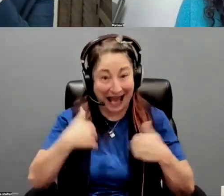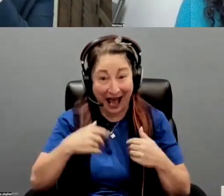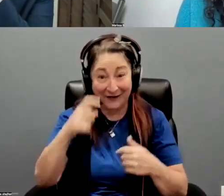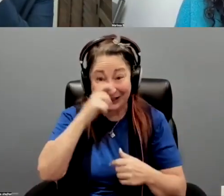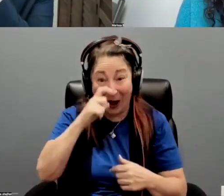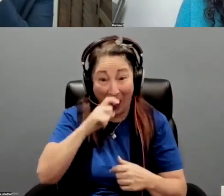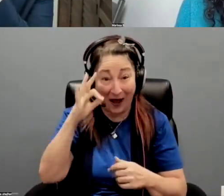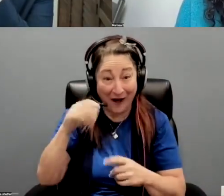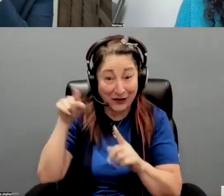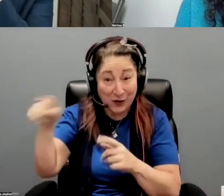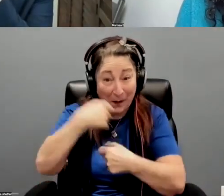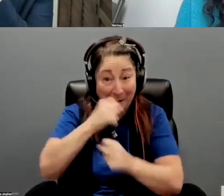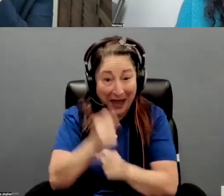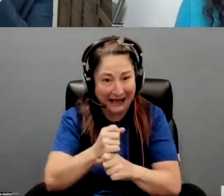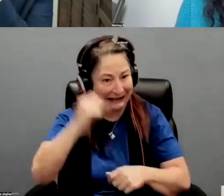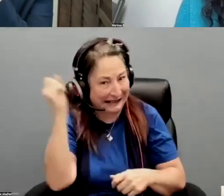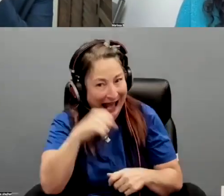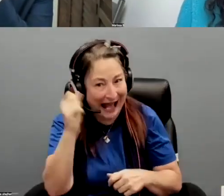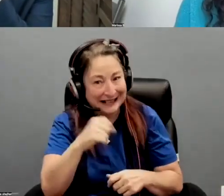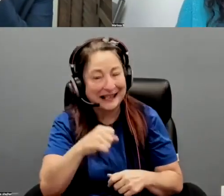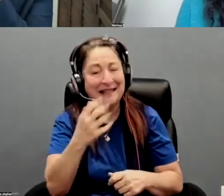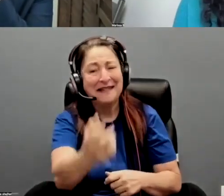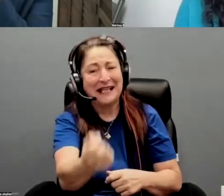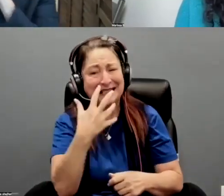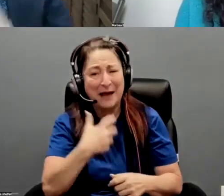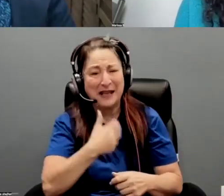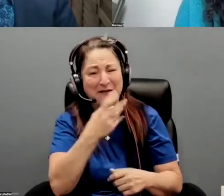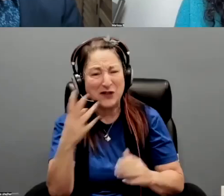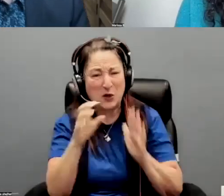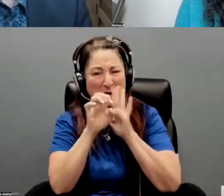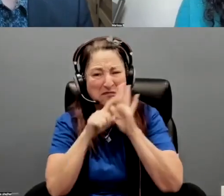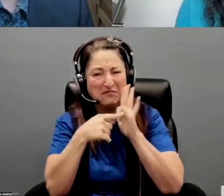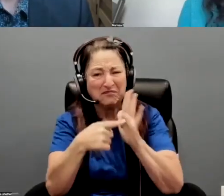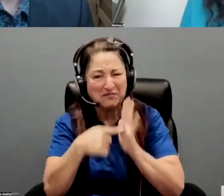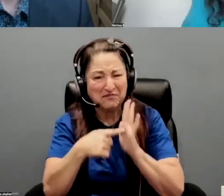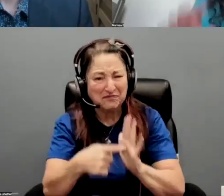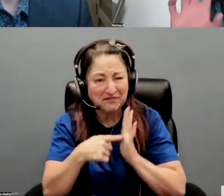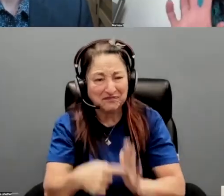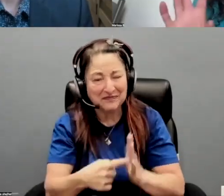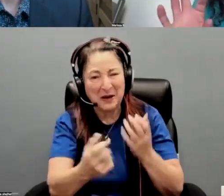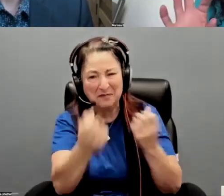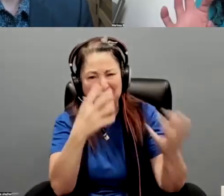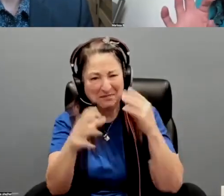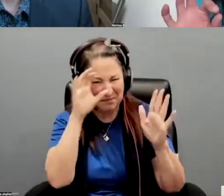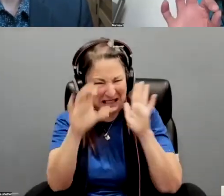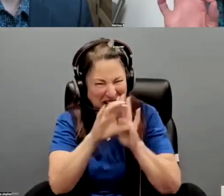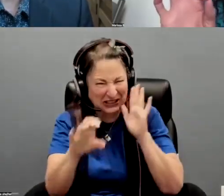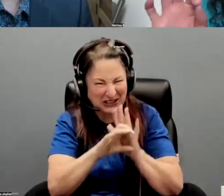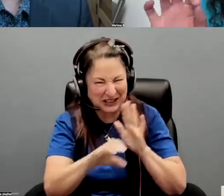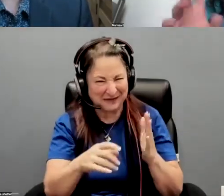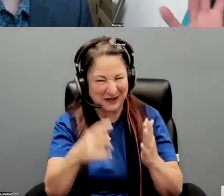I mean, they did send me a few prototypes, Okay. just pictures of a prototype